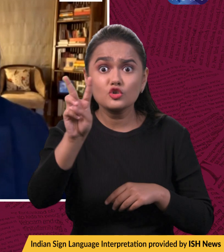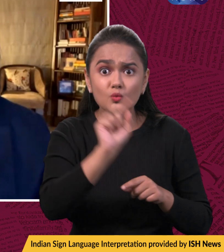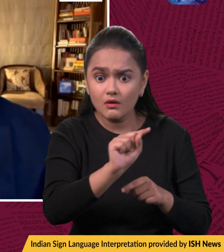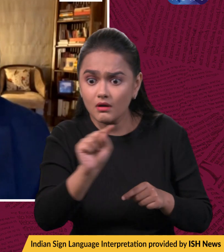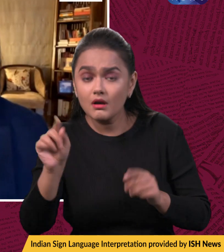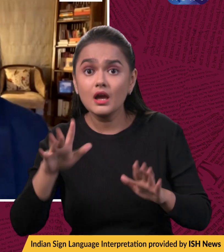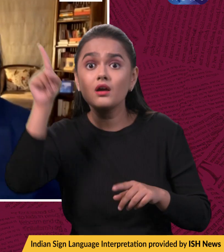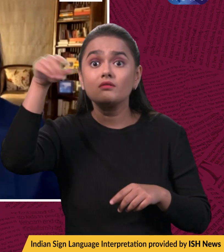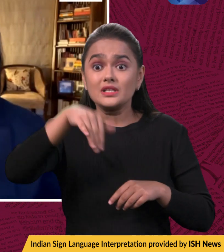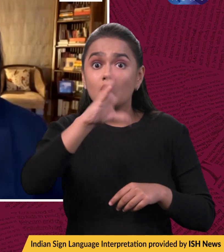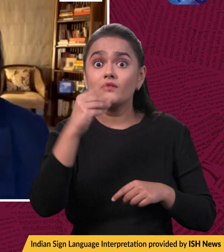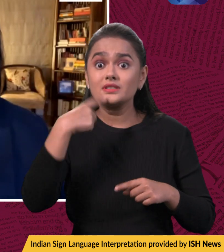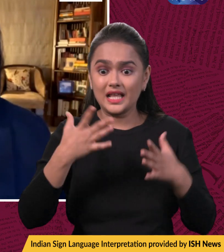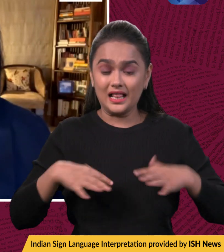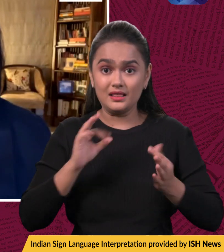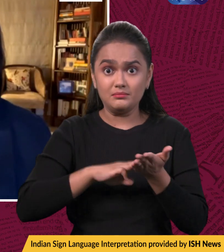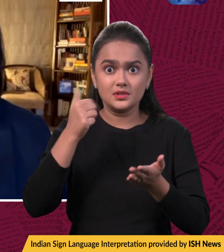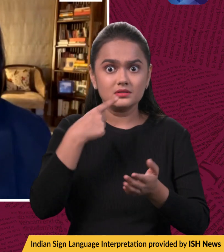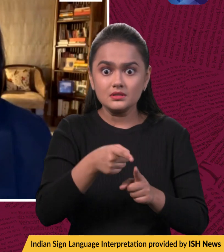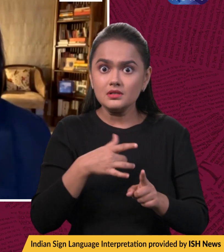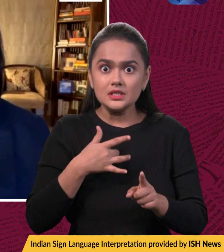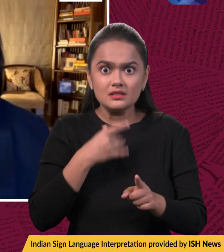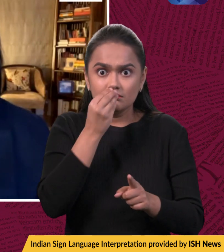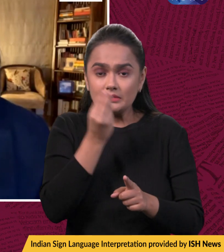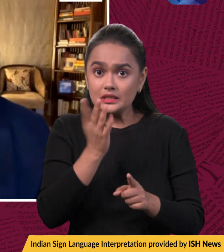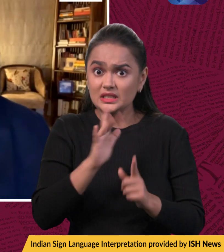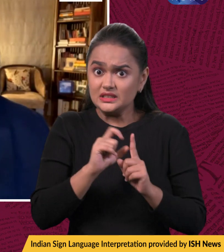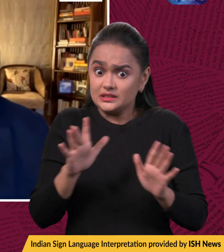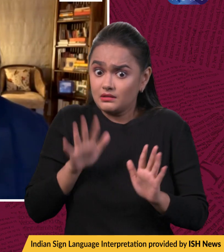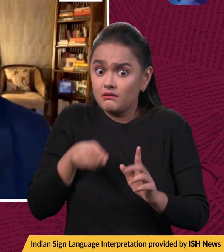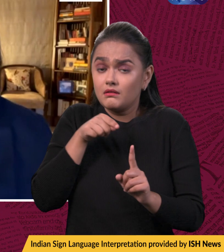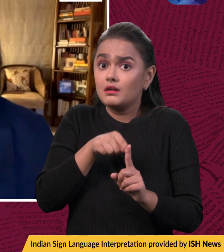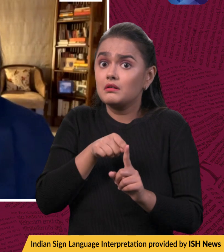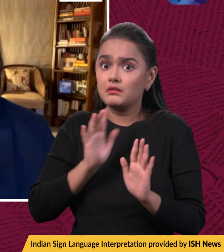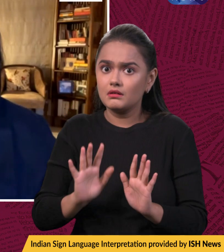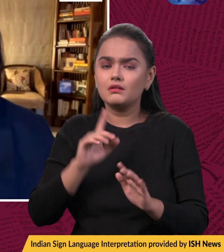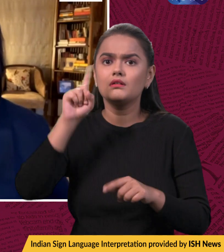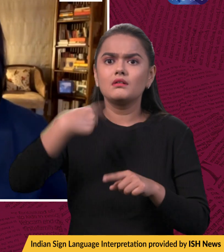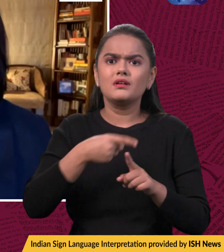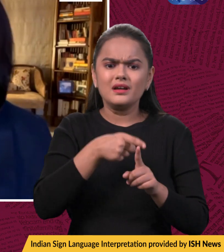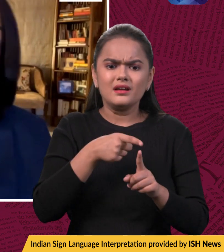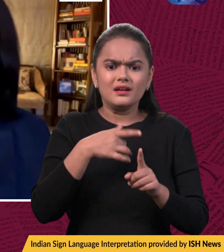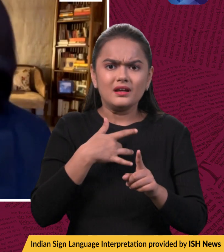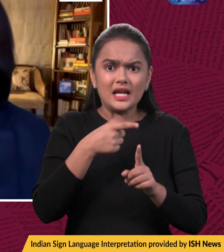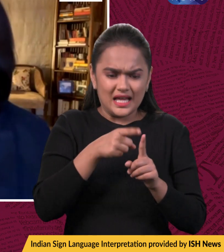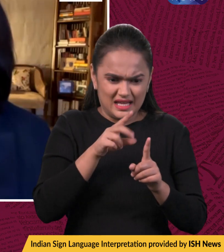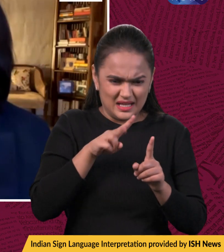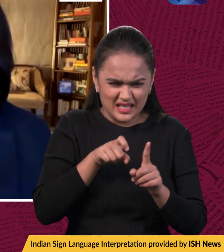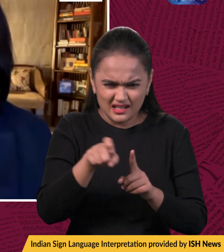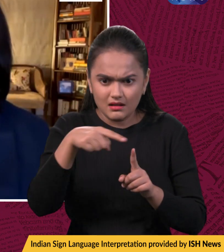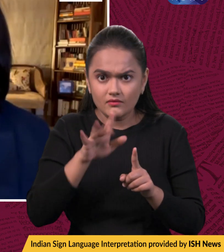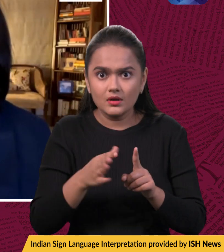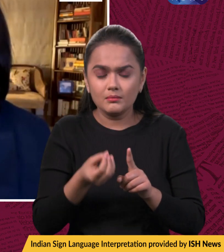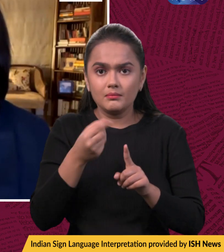variant. South Africa's health minister has said the variant is of serious concern. And behind an exponential, and this is the variant behind